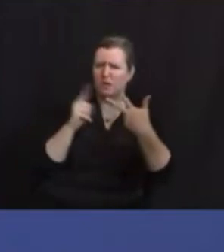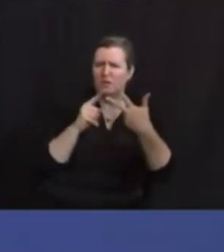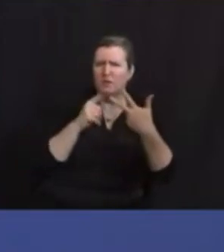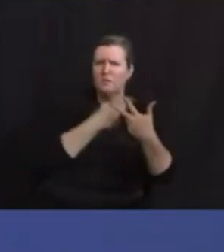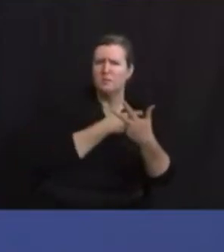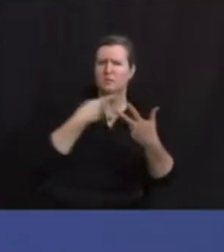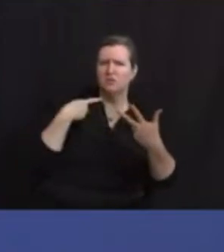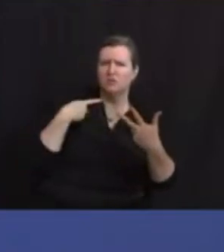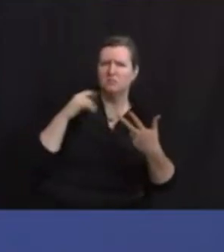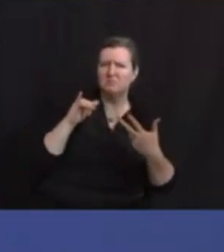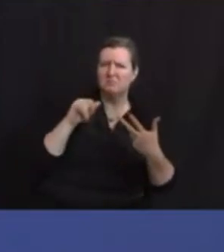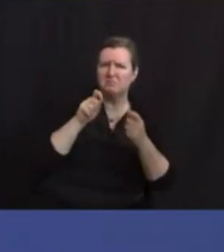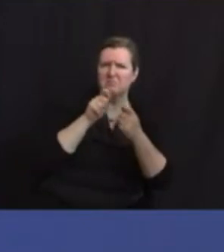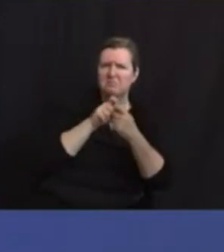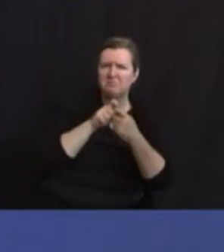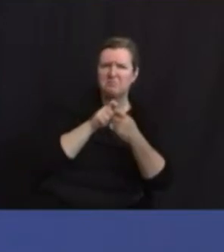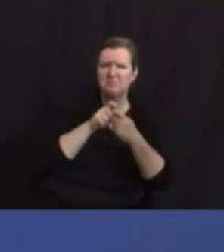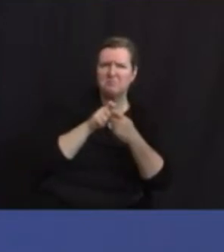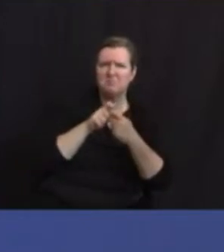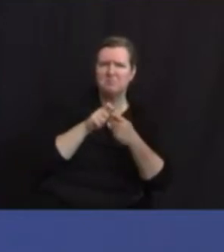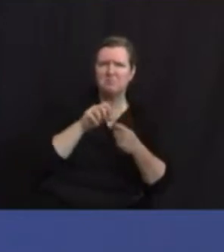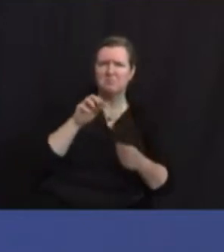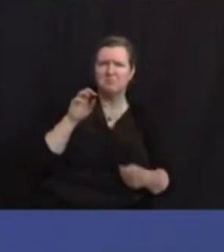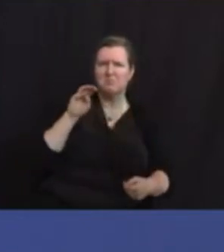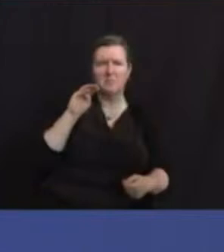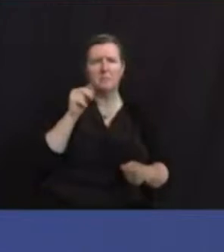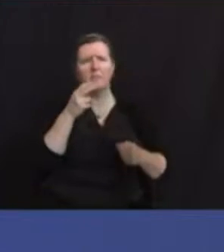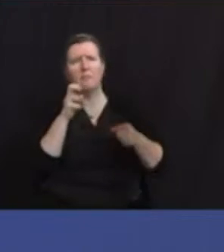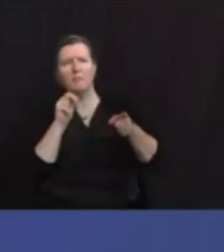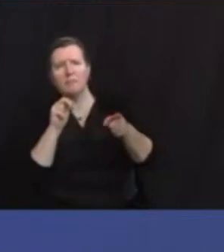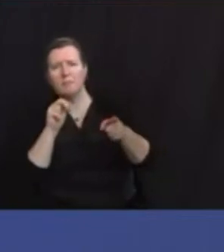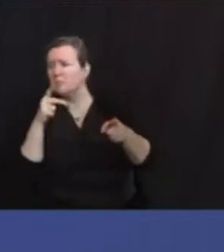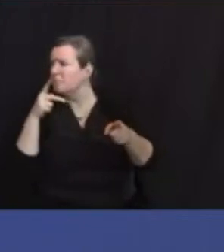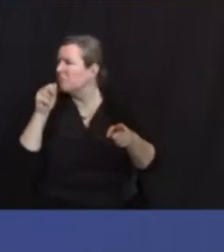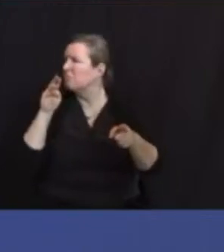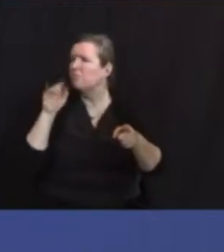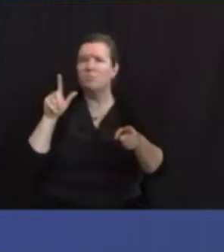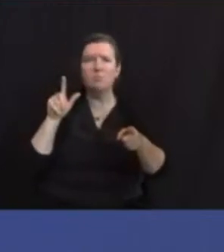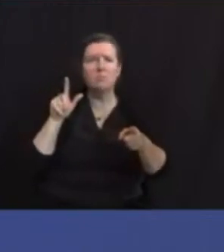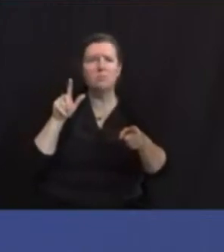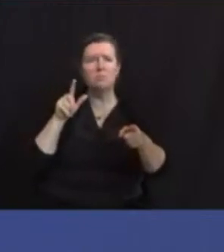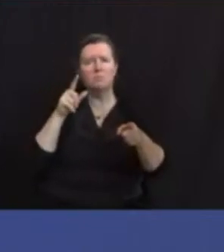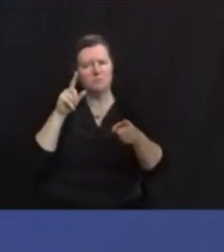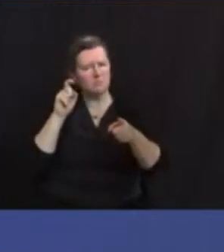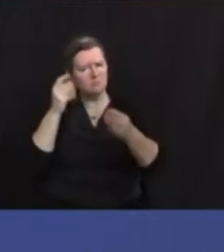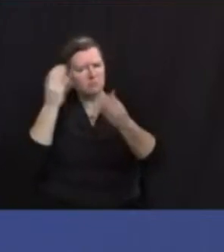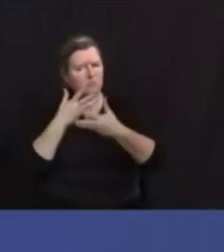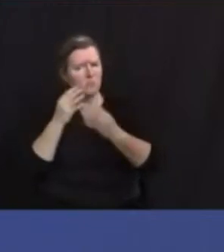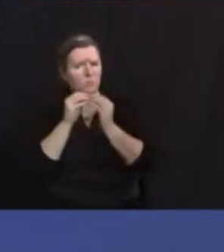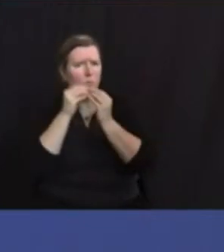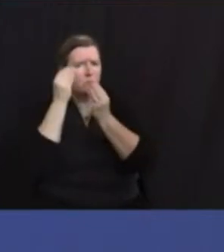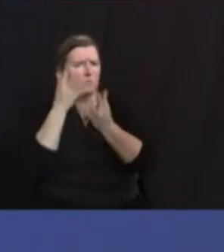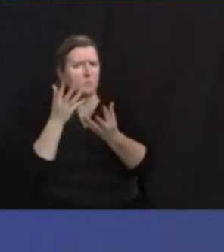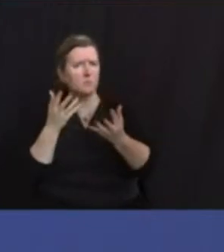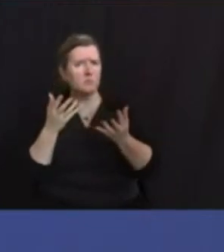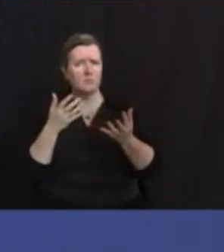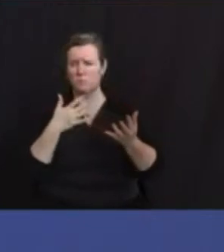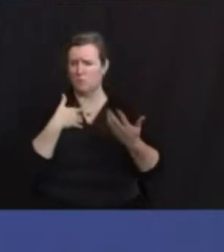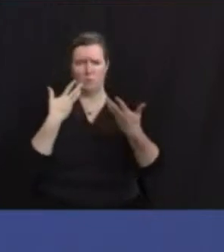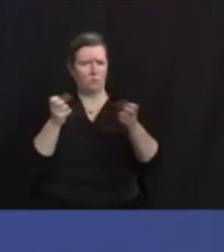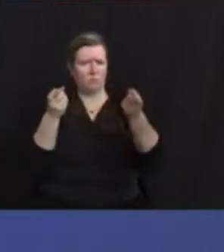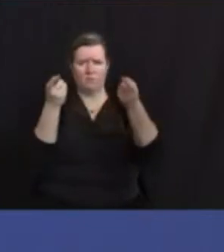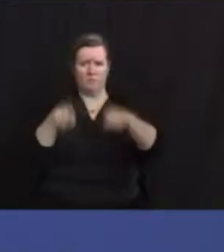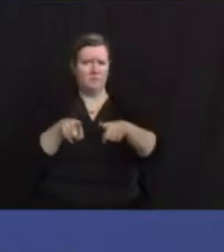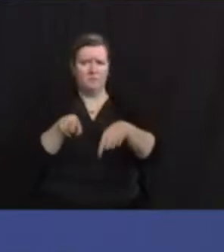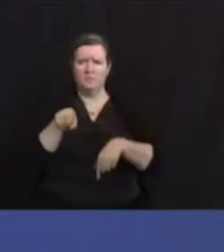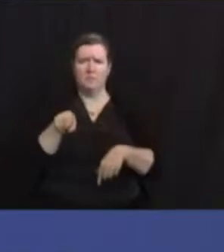specifics. If Mahan or Parimal or somebody could get the specifics. Obviously, that's something we don't want to have happen. I've got